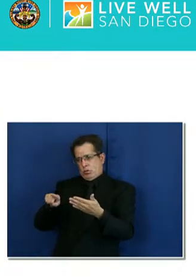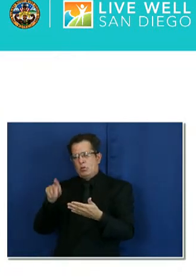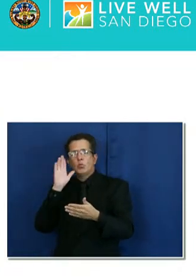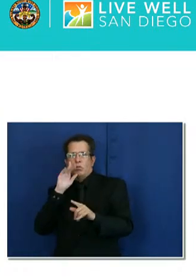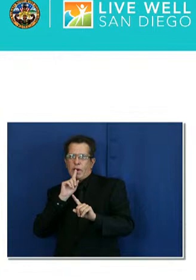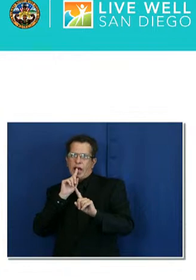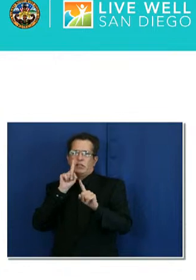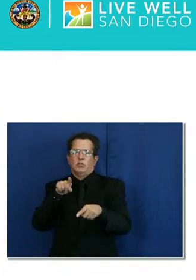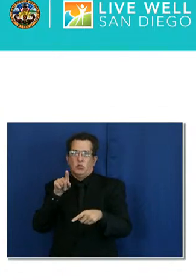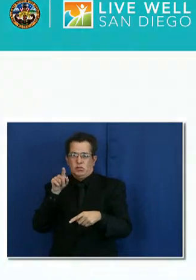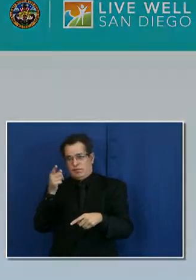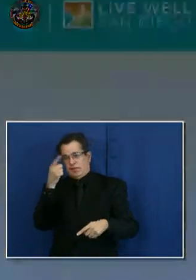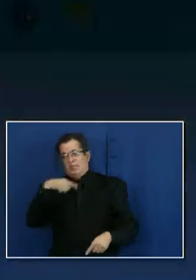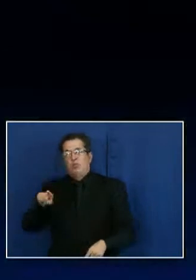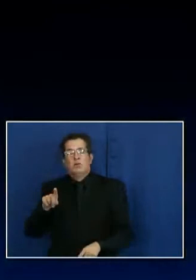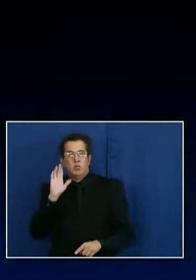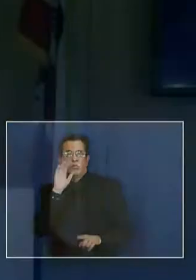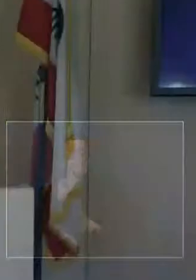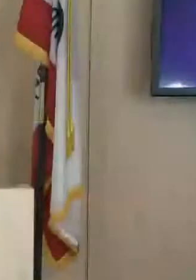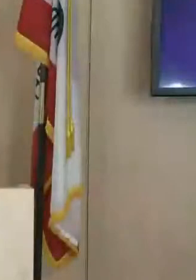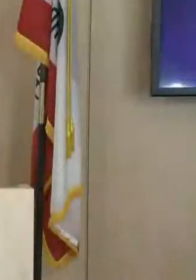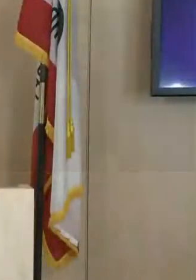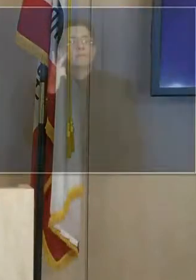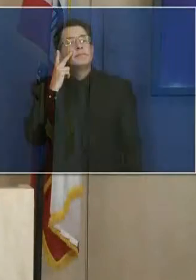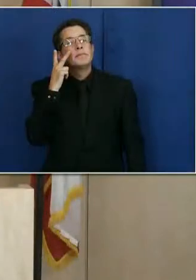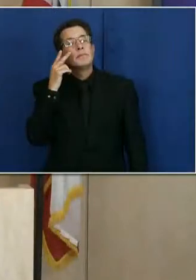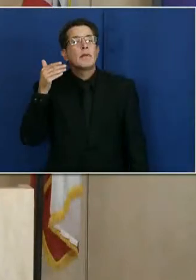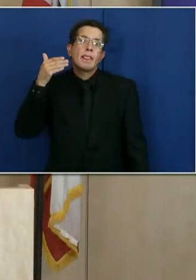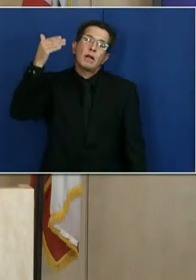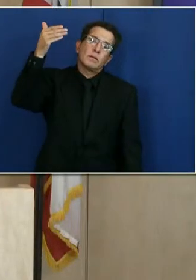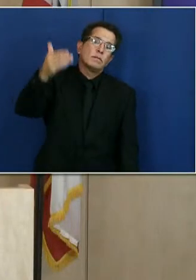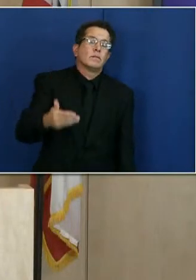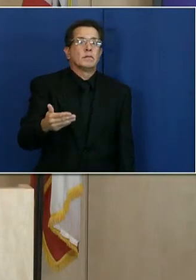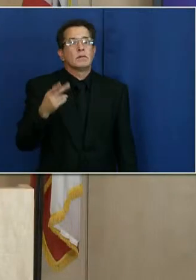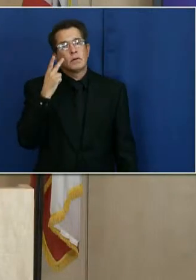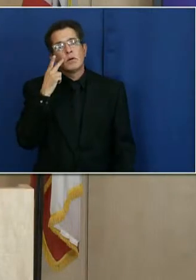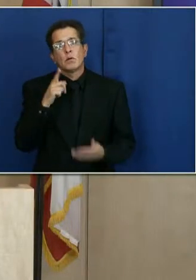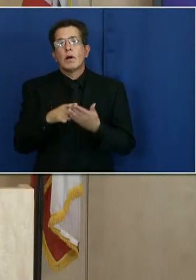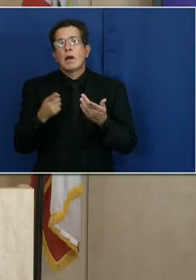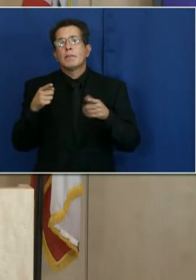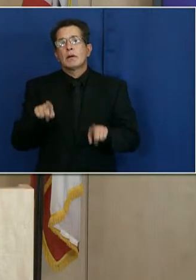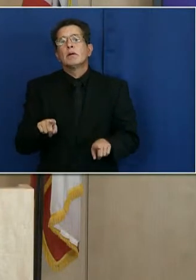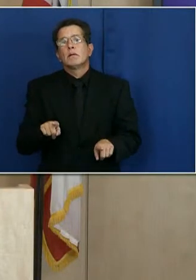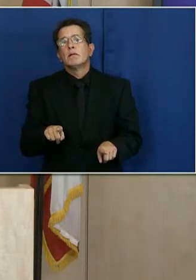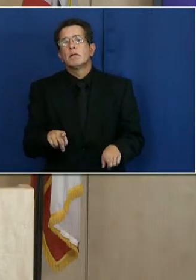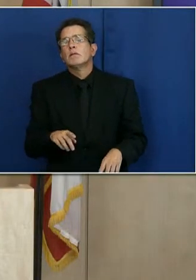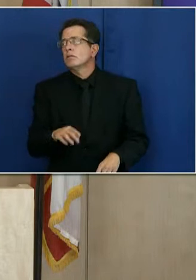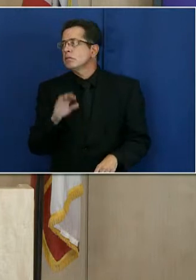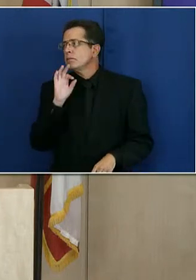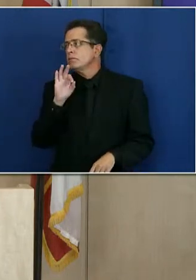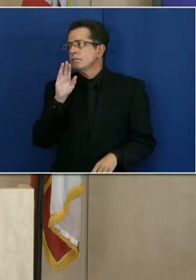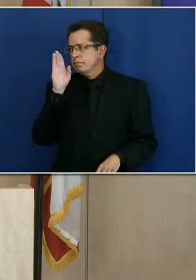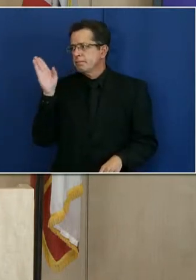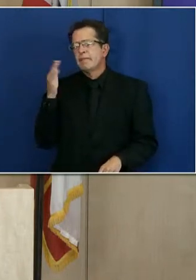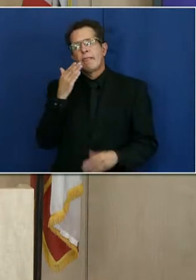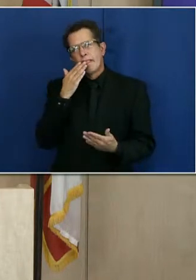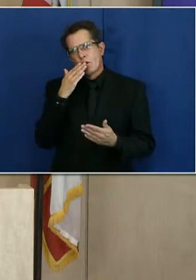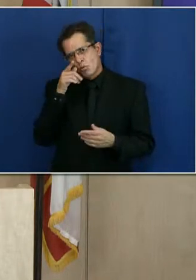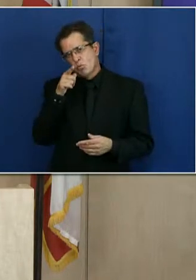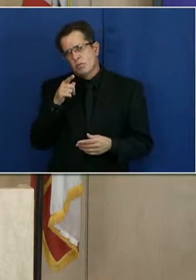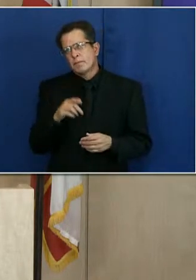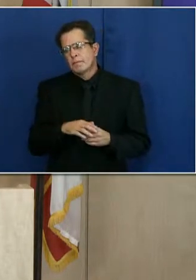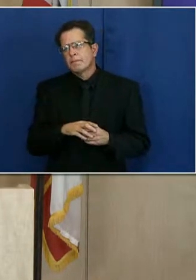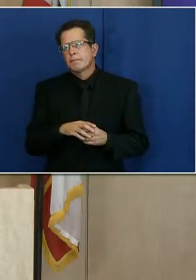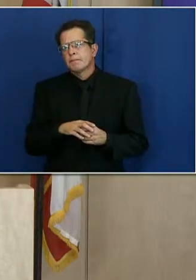data then and know where we will be. Thank you, Dr. Wooten.